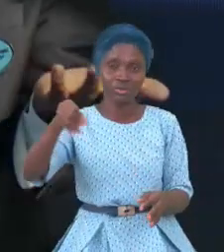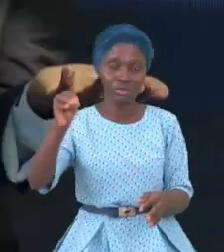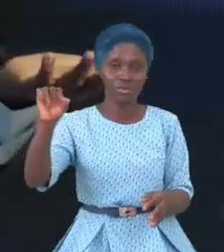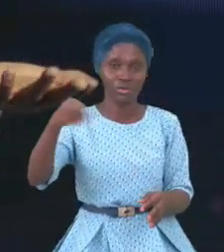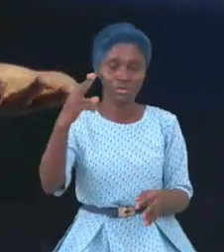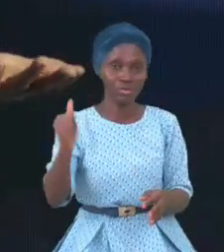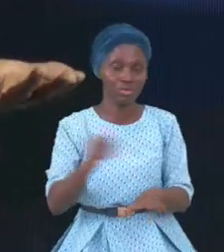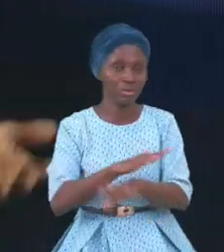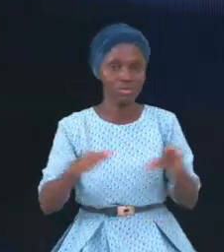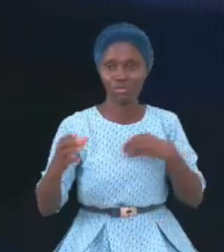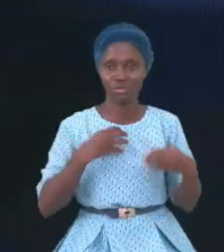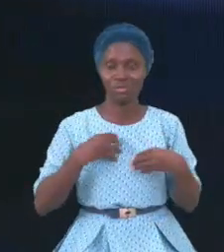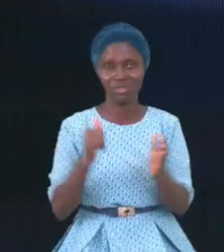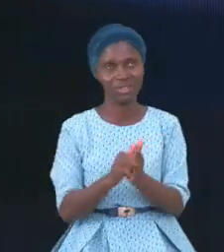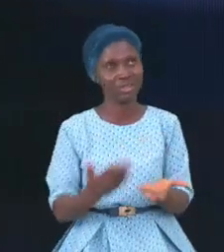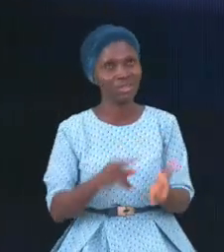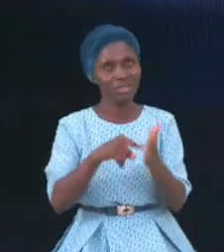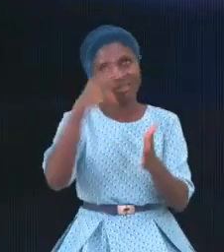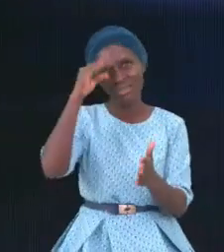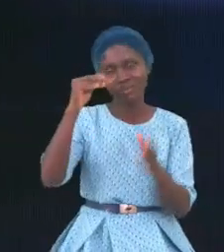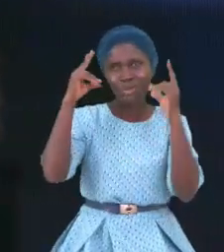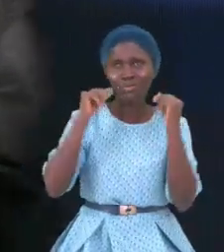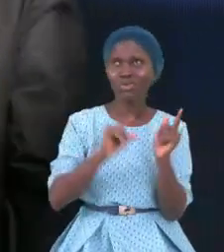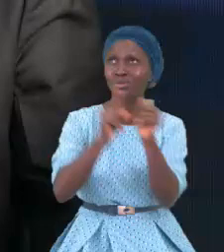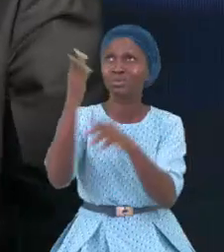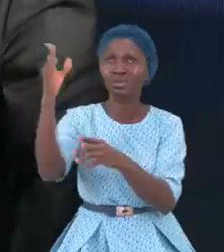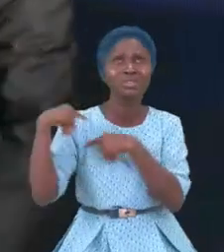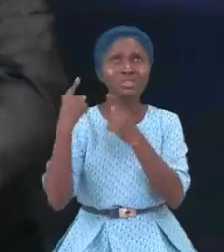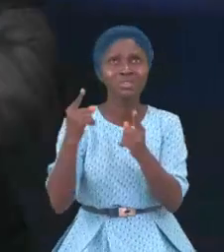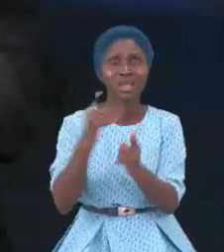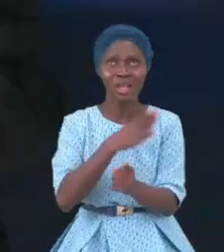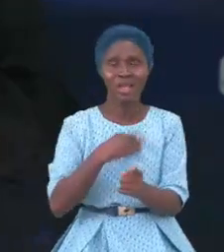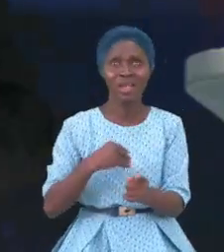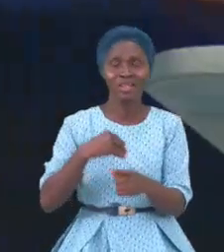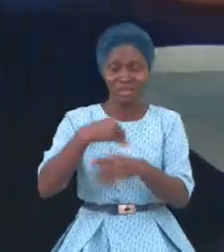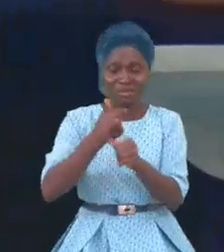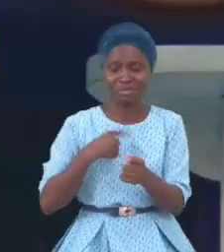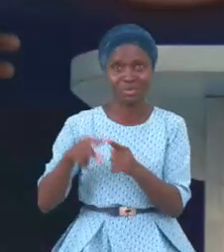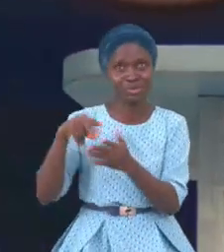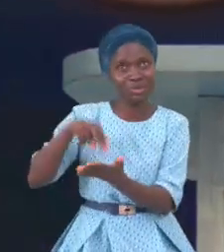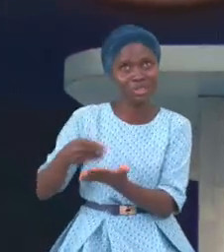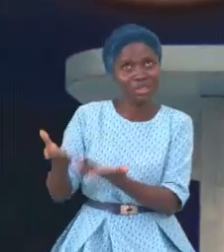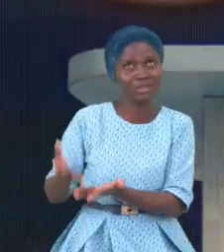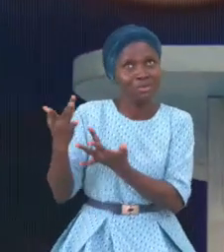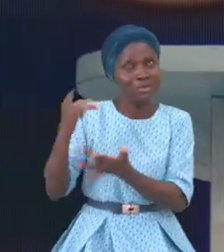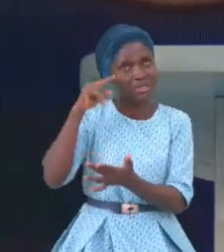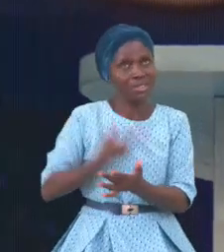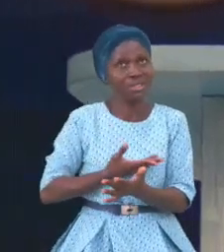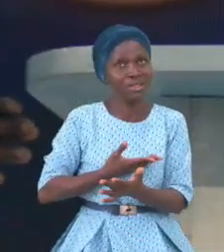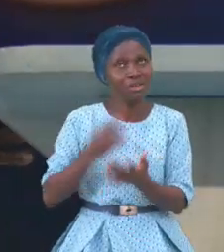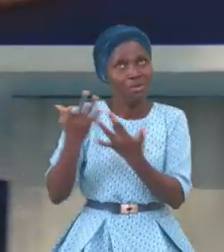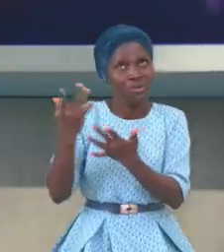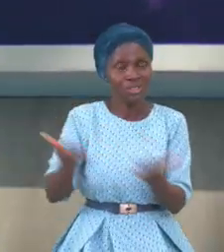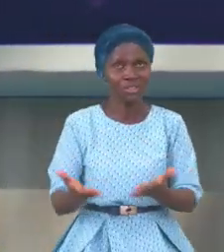don't know what's happening there. Not at all. That's what you are talking about. That when you have a mentor, when